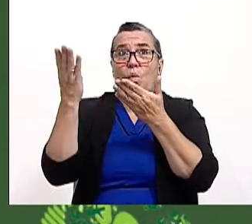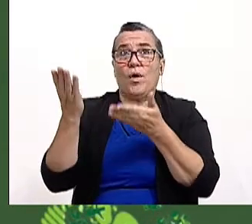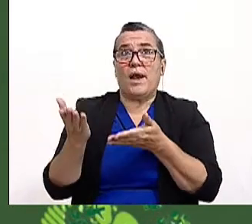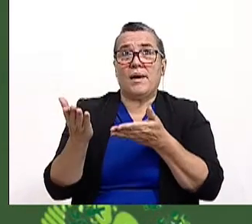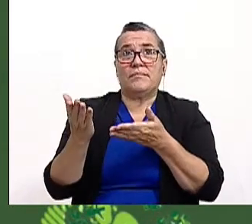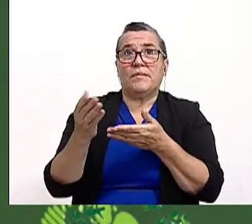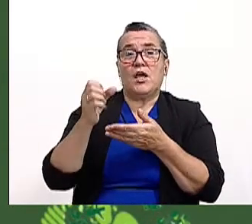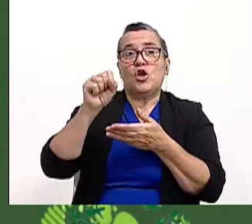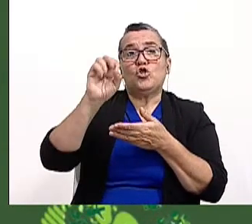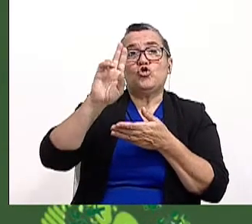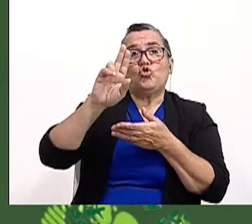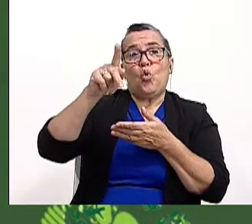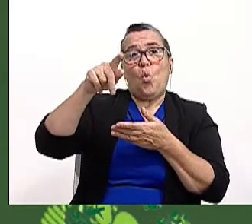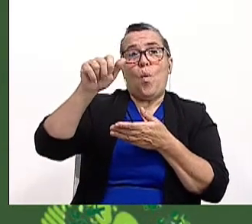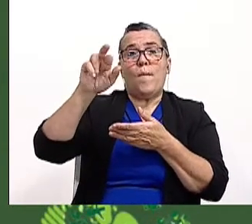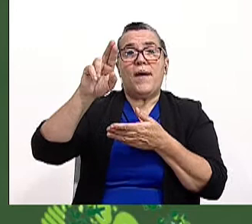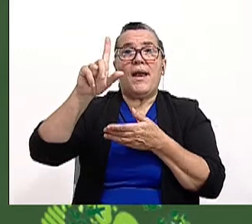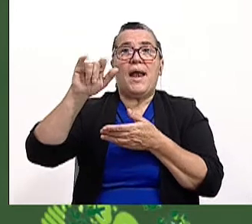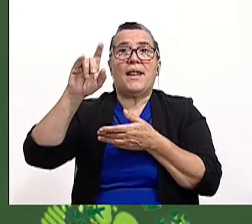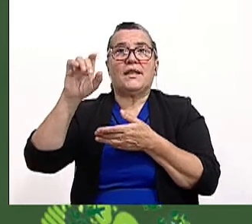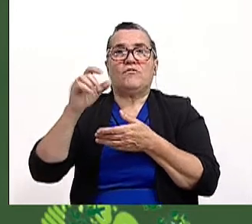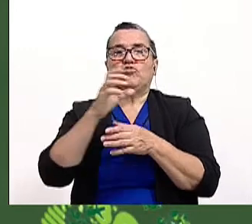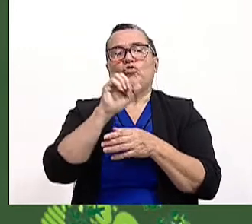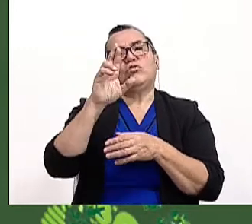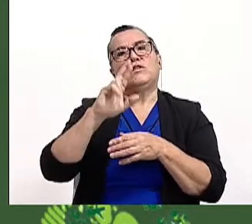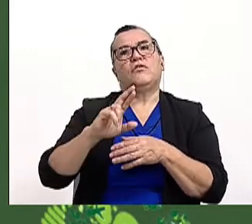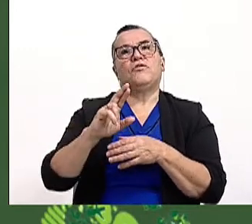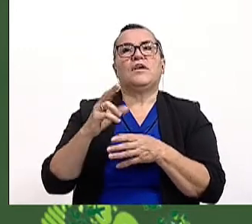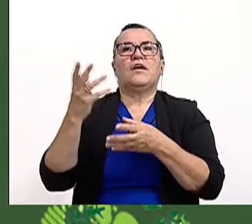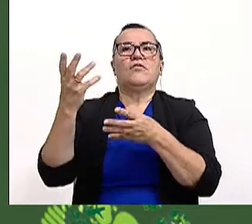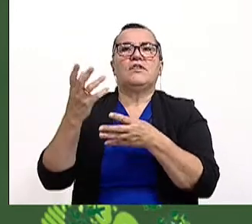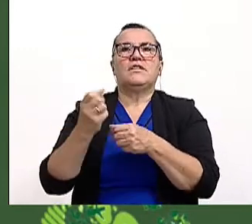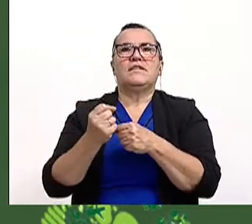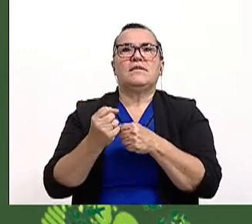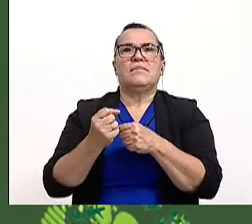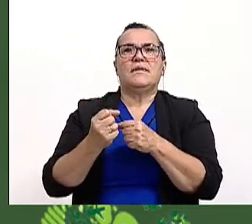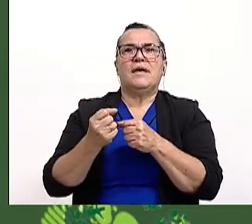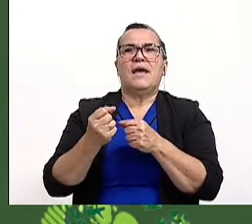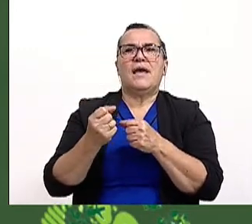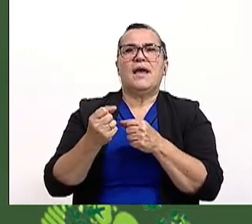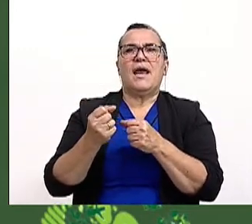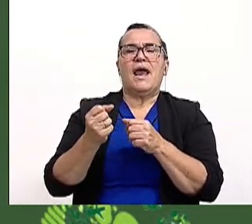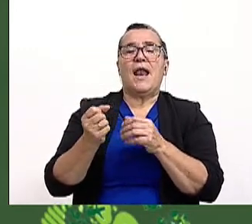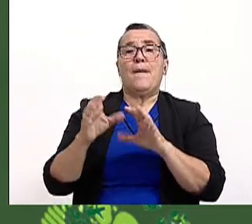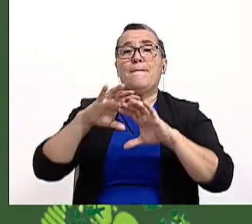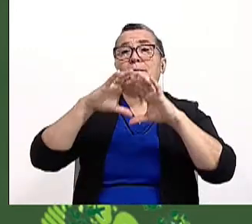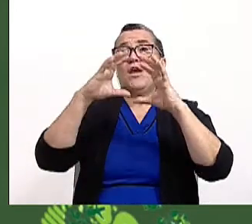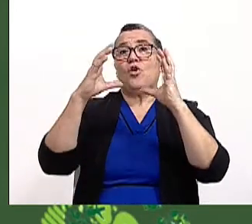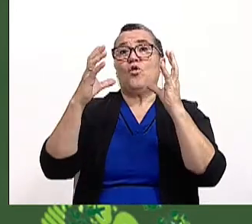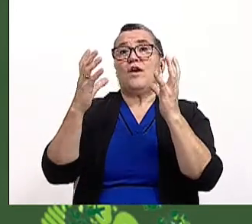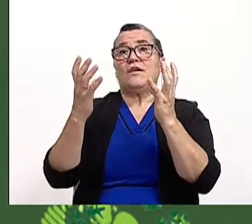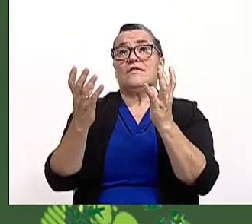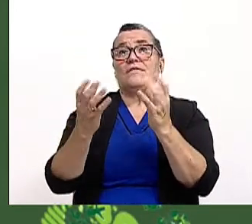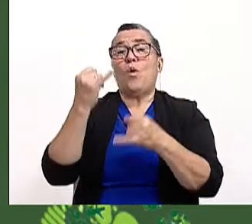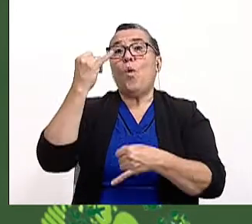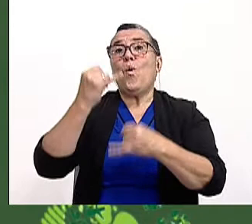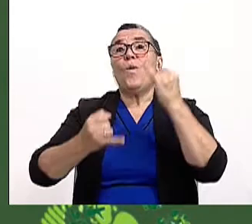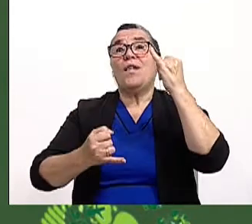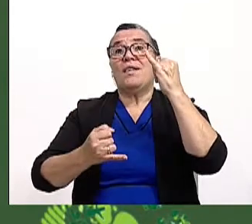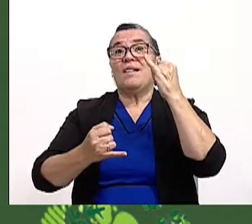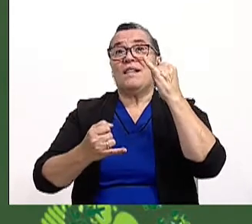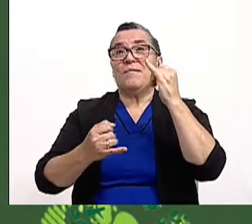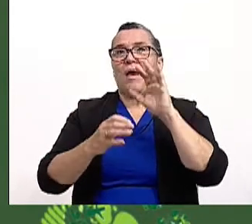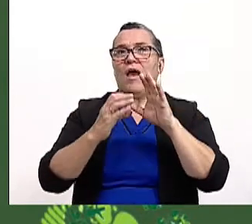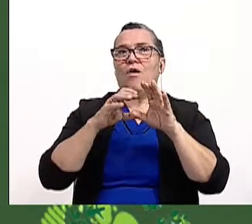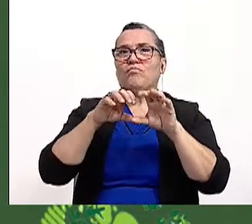about the superlatives. Costa Rica received the latest Biosphere Reserve declaration by UNESCO. So